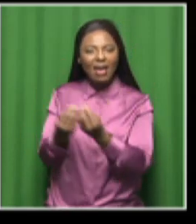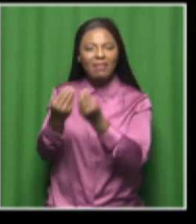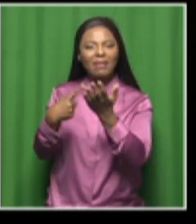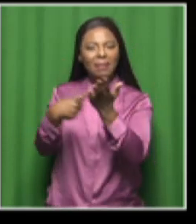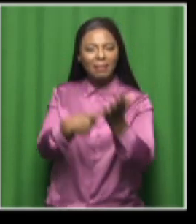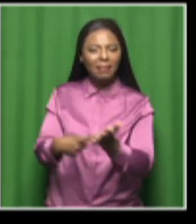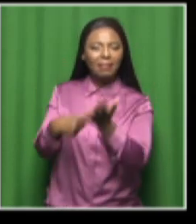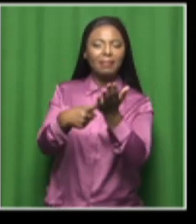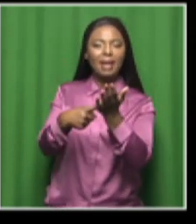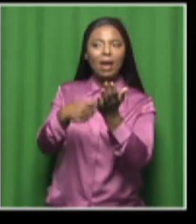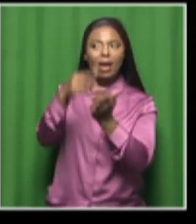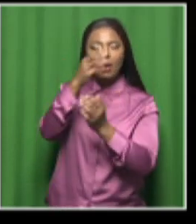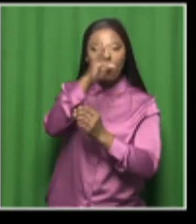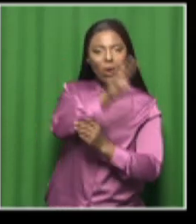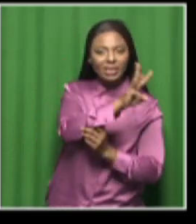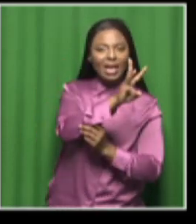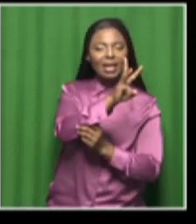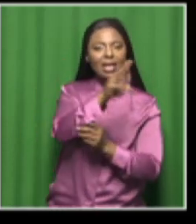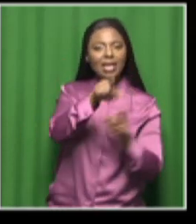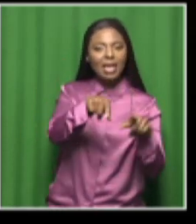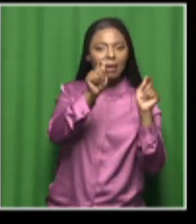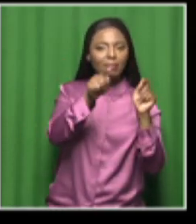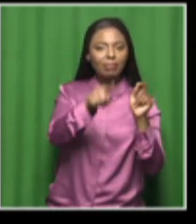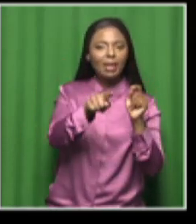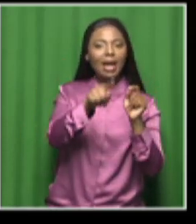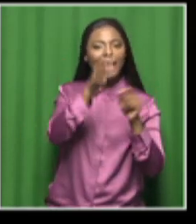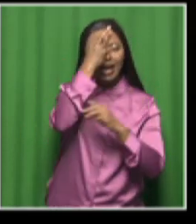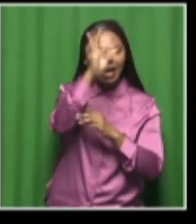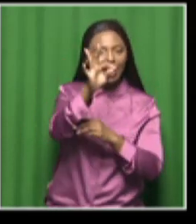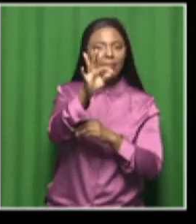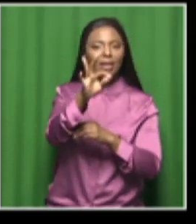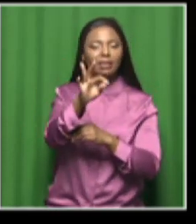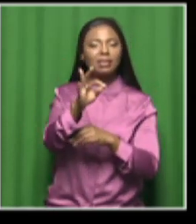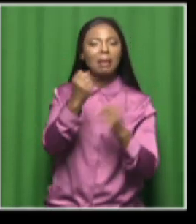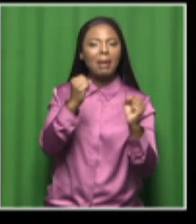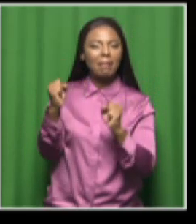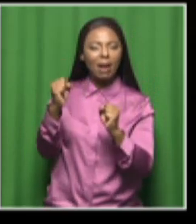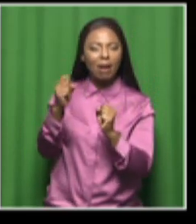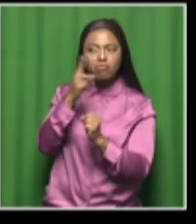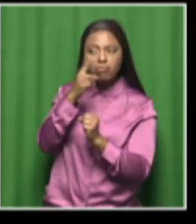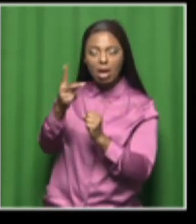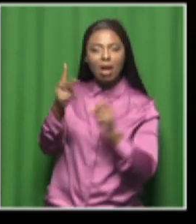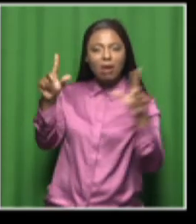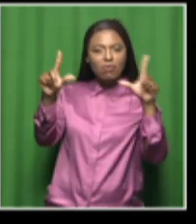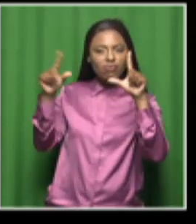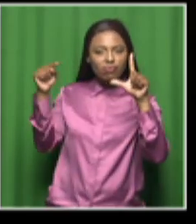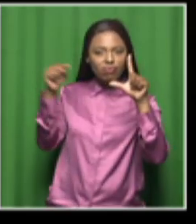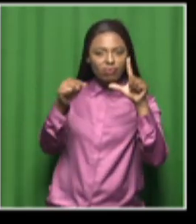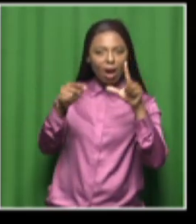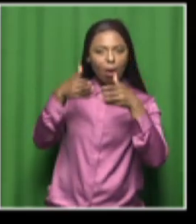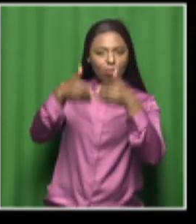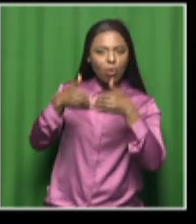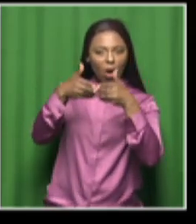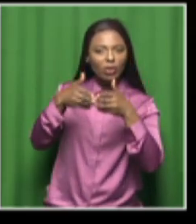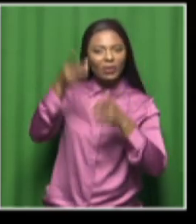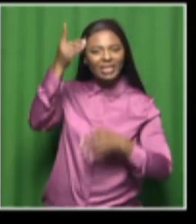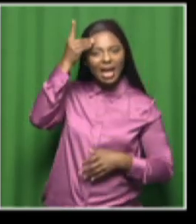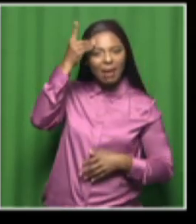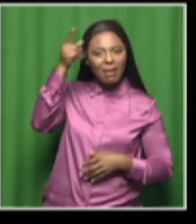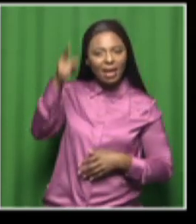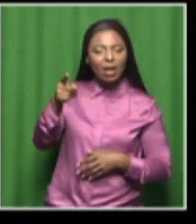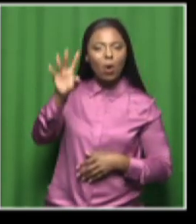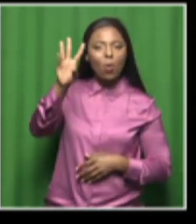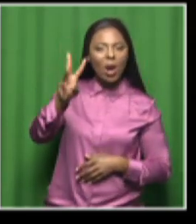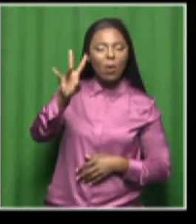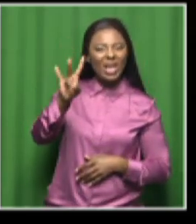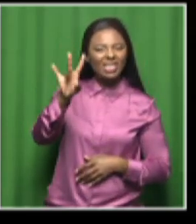Western Cape government as well. So hassle still plaguing there. The photograph there is of the port of Durban. This was on Wednesday,